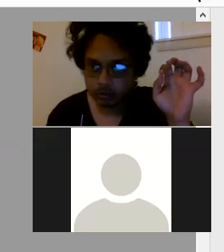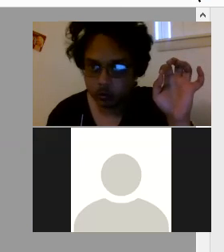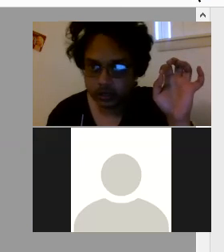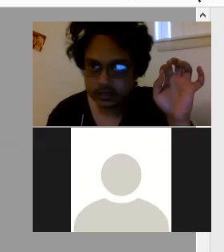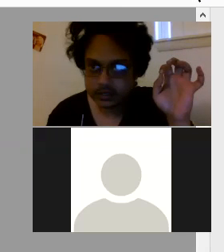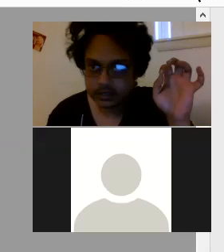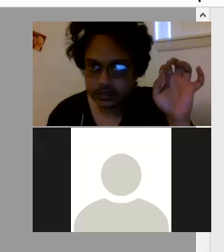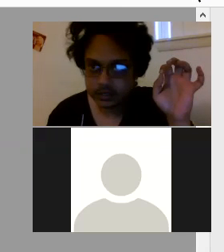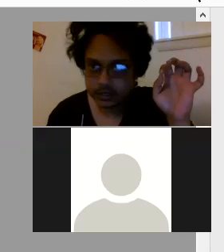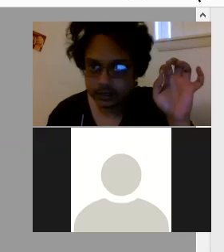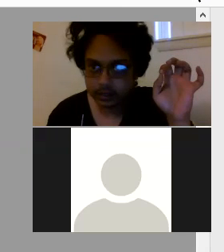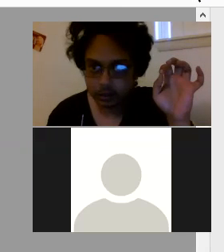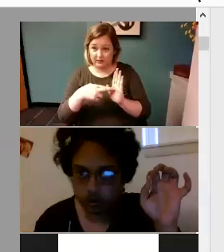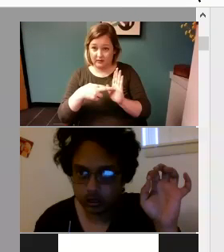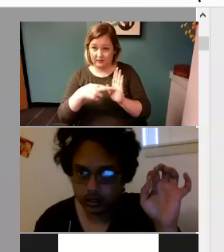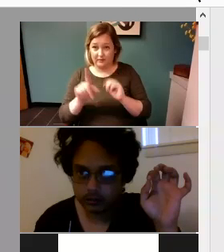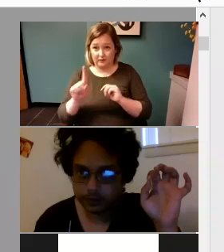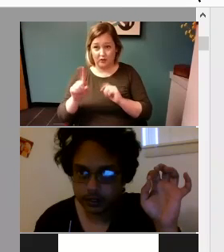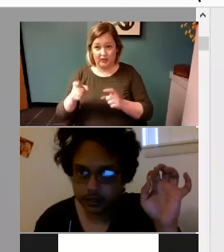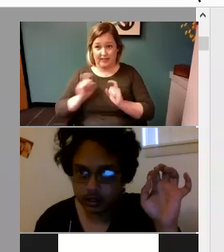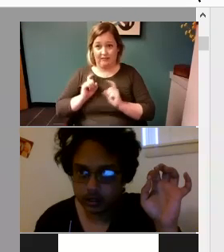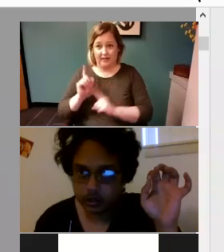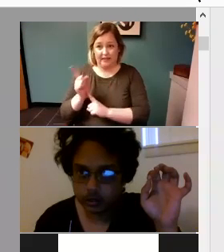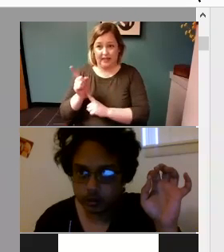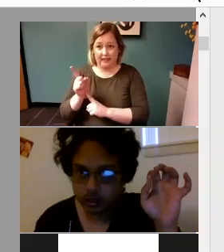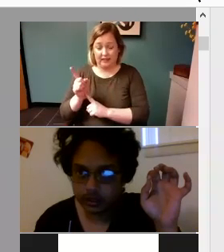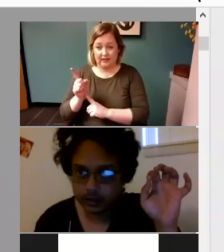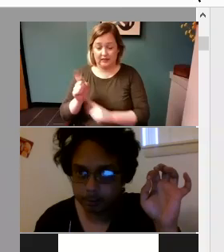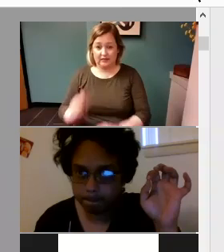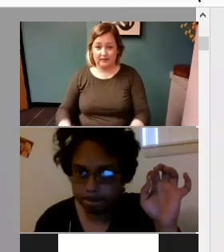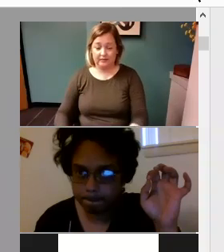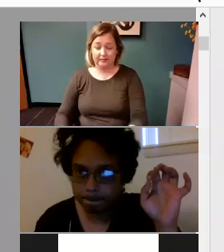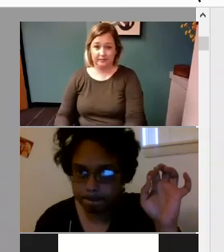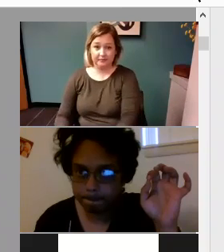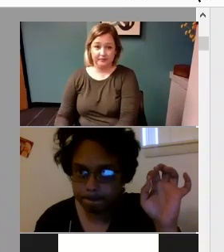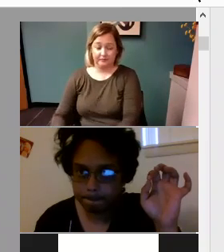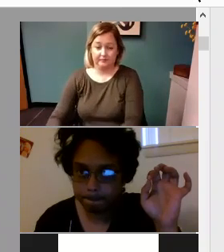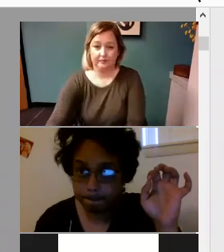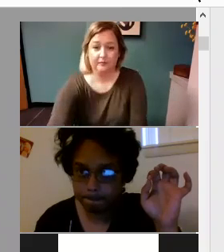Okay, so give me one sec. I think Laura left. I think I should spotlight.